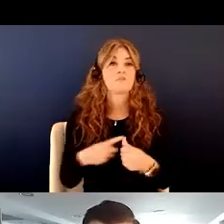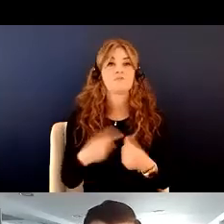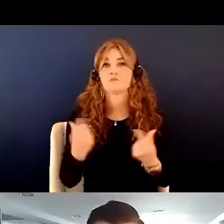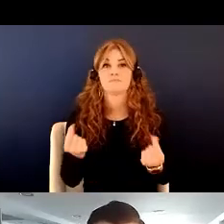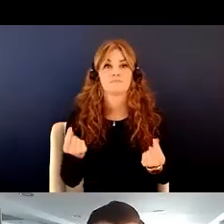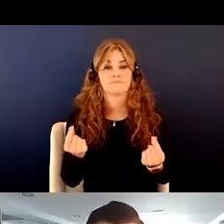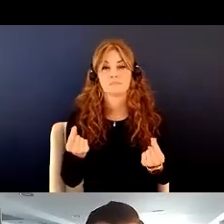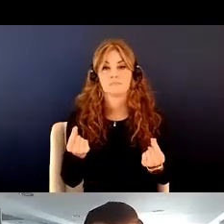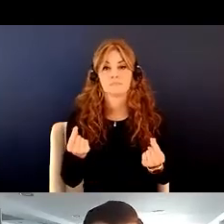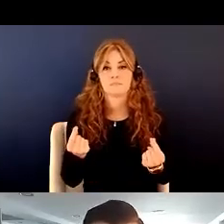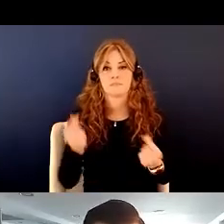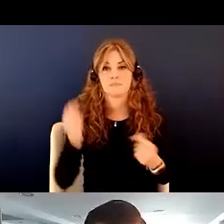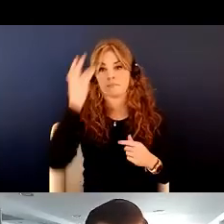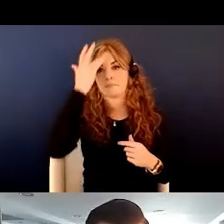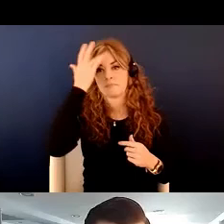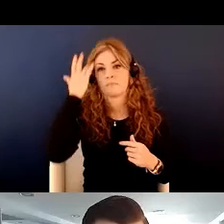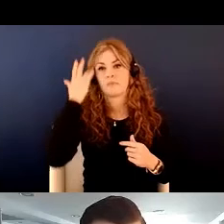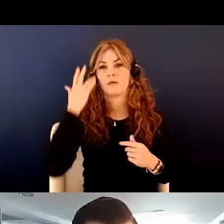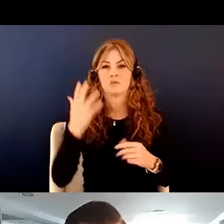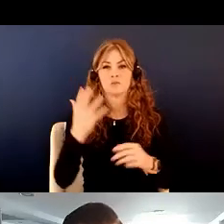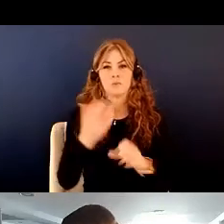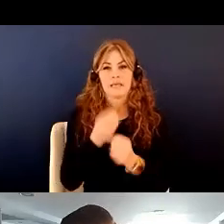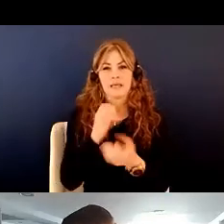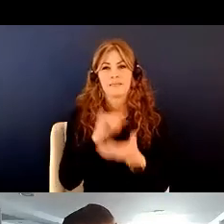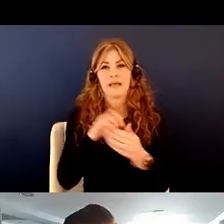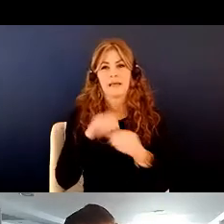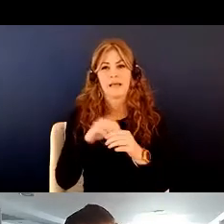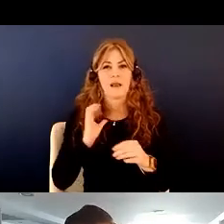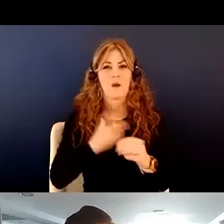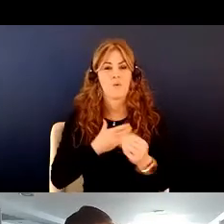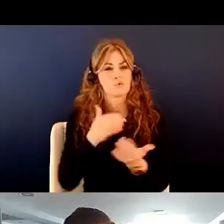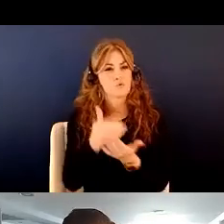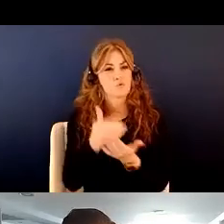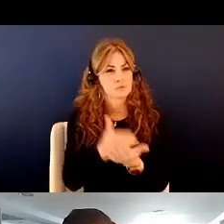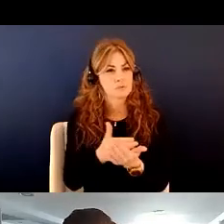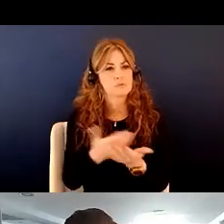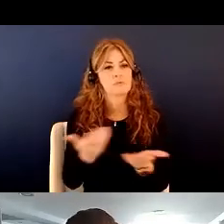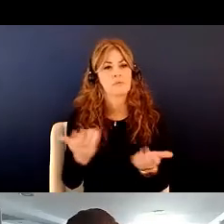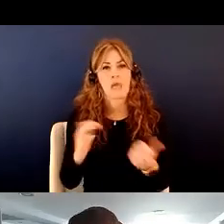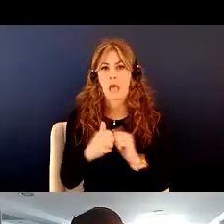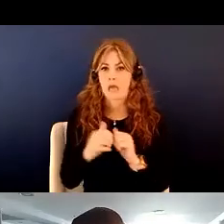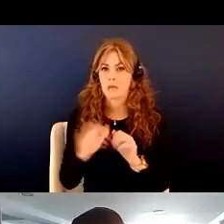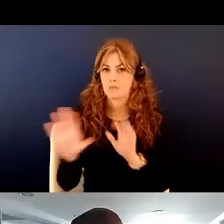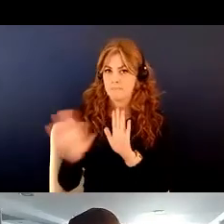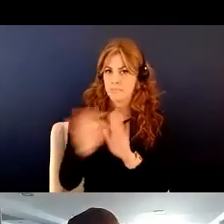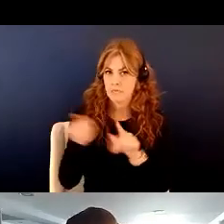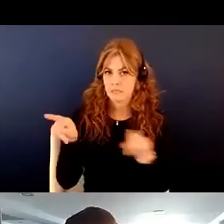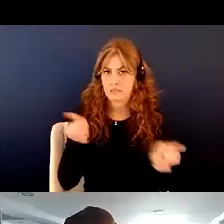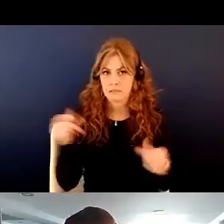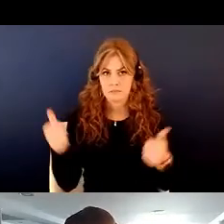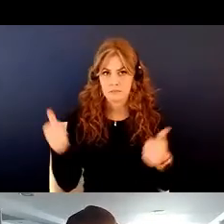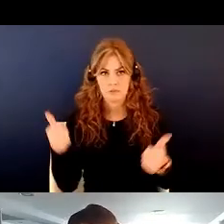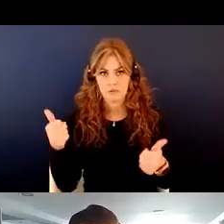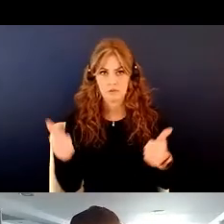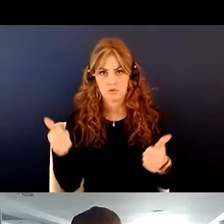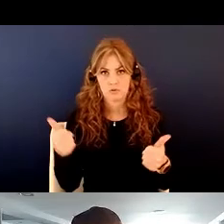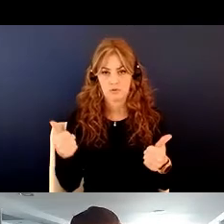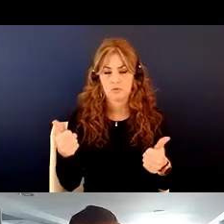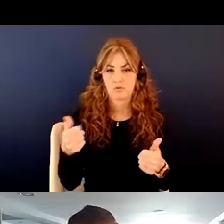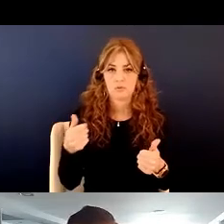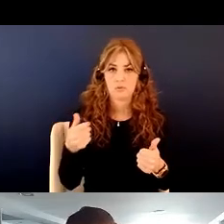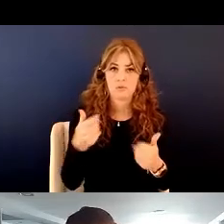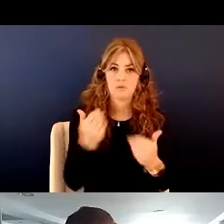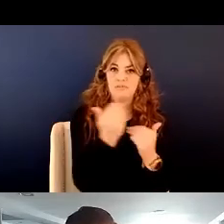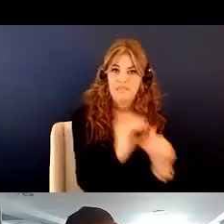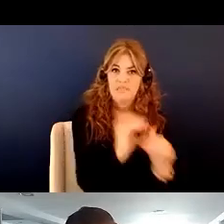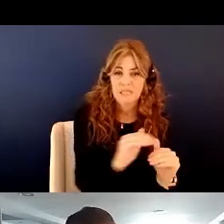that we get pretty frequently in our meta-analysis courses. How do we choose between a model? Either a fixed effects or